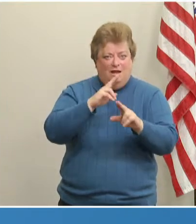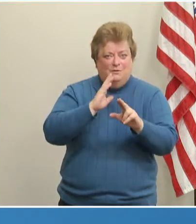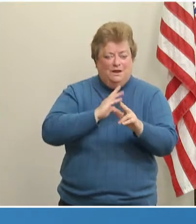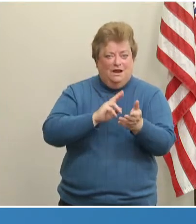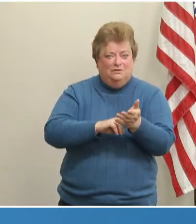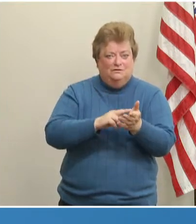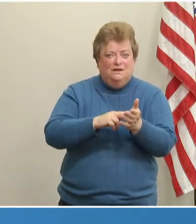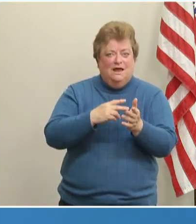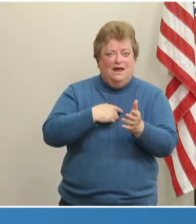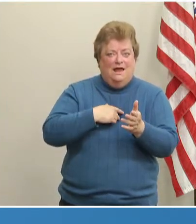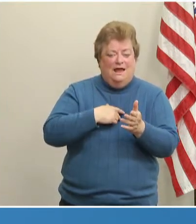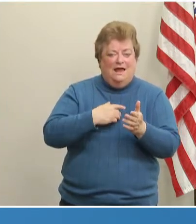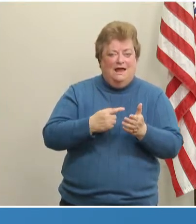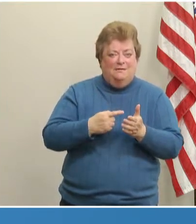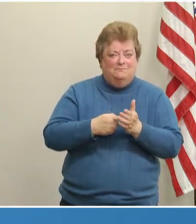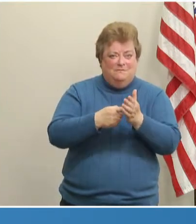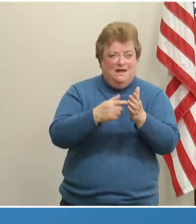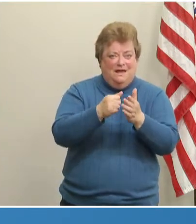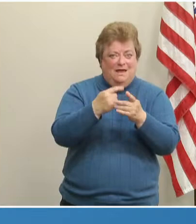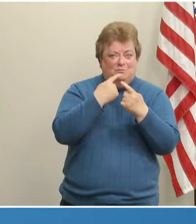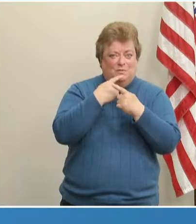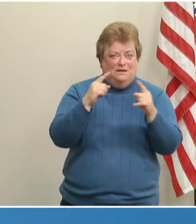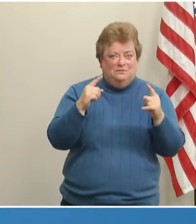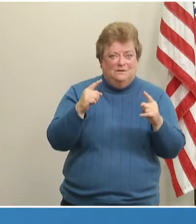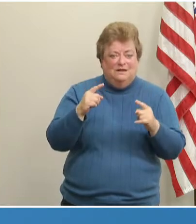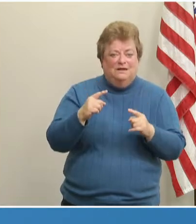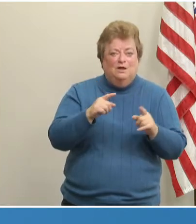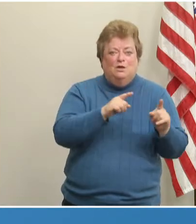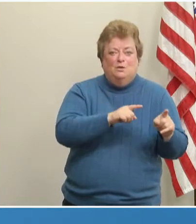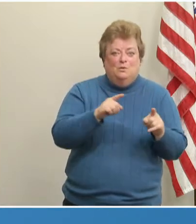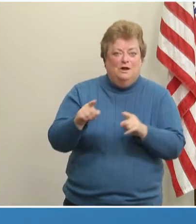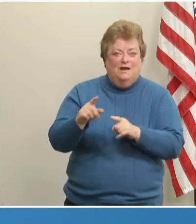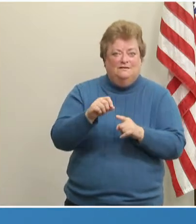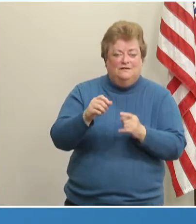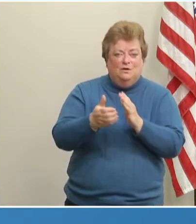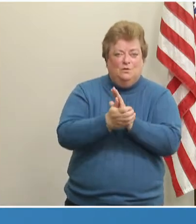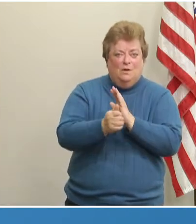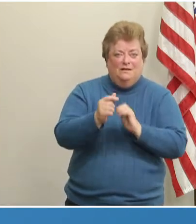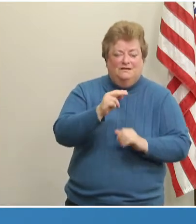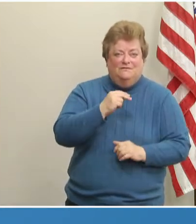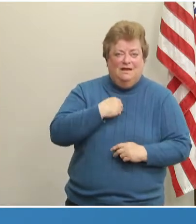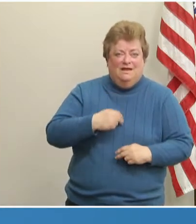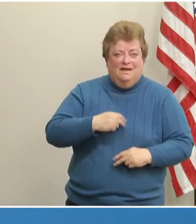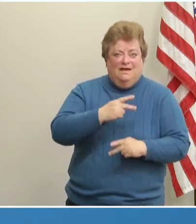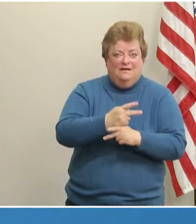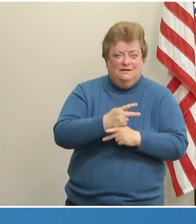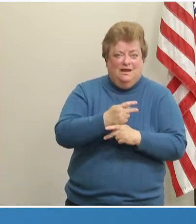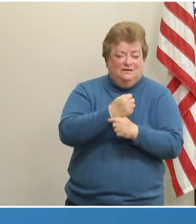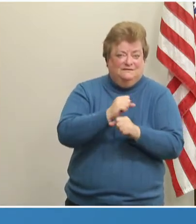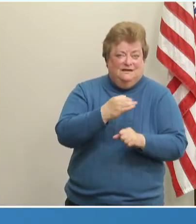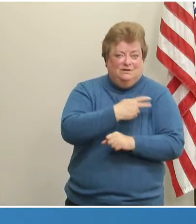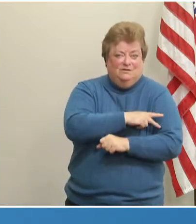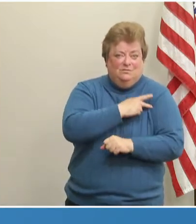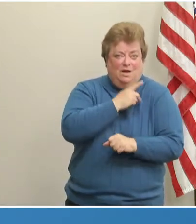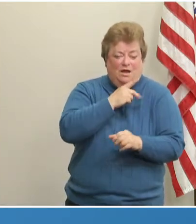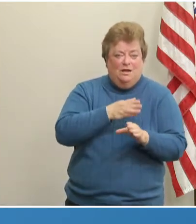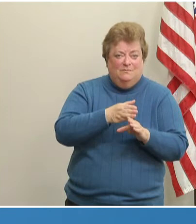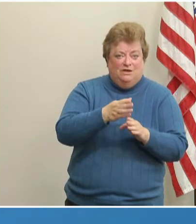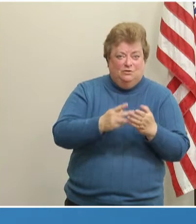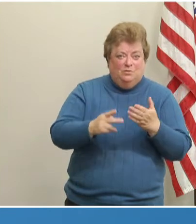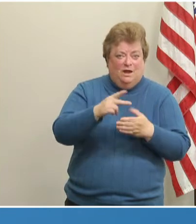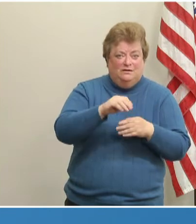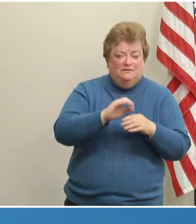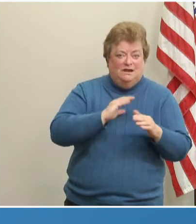proclamation, and it reads in part, whereas the quality of healthcare and the safety of patients are major priorities in our